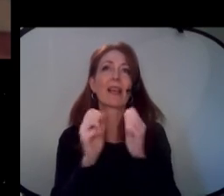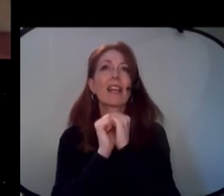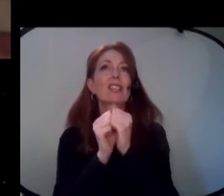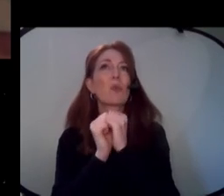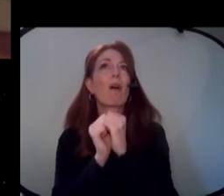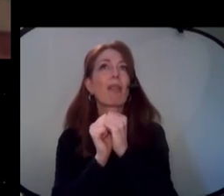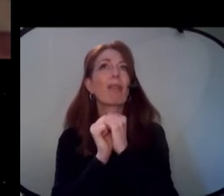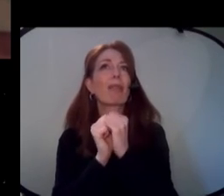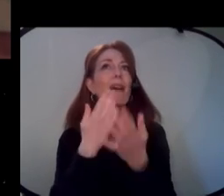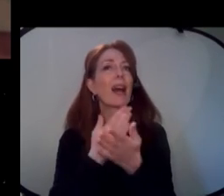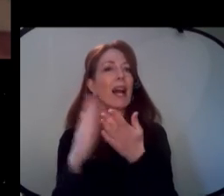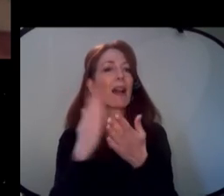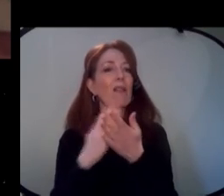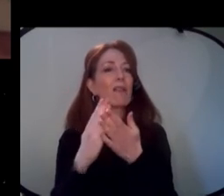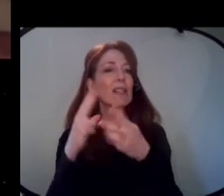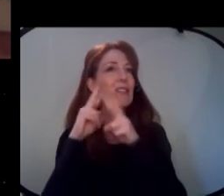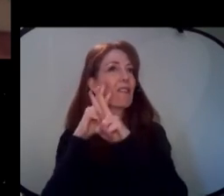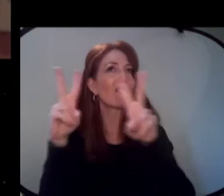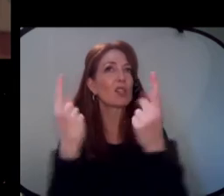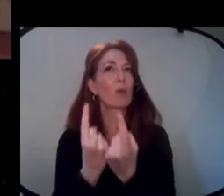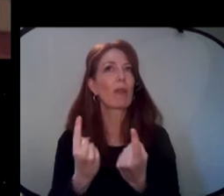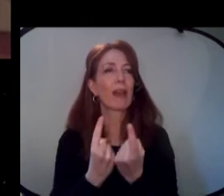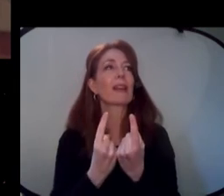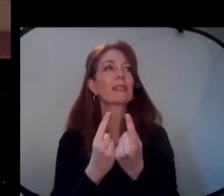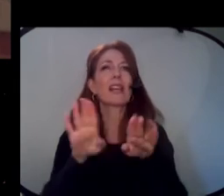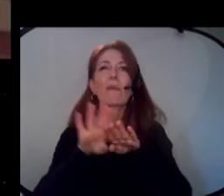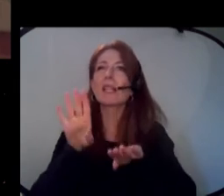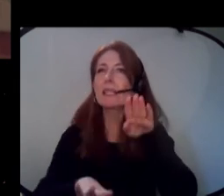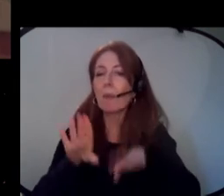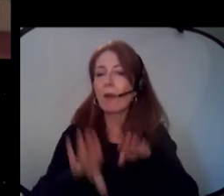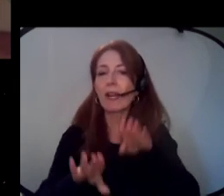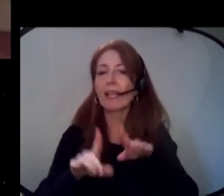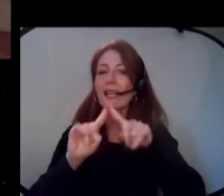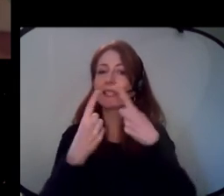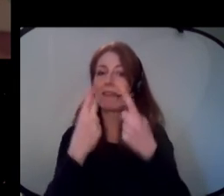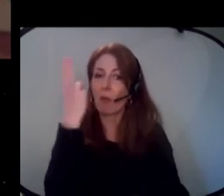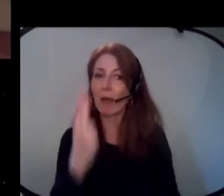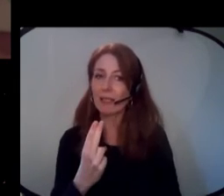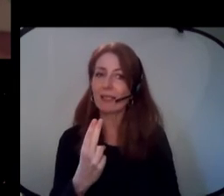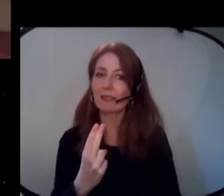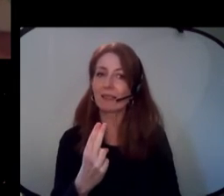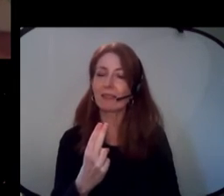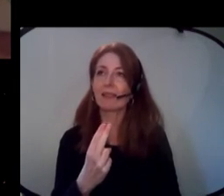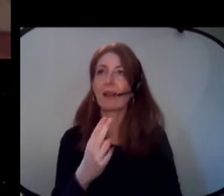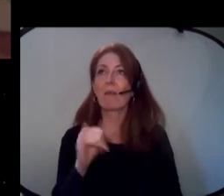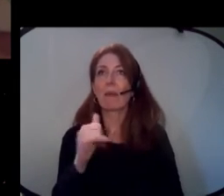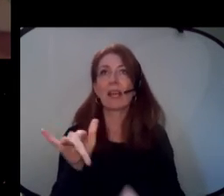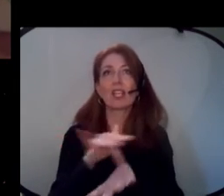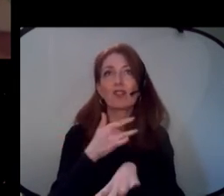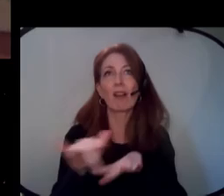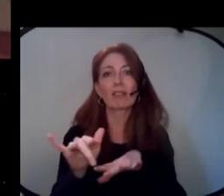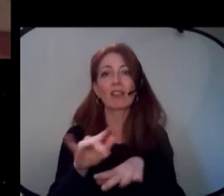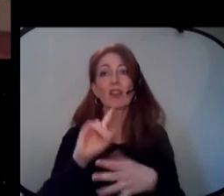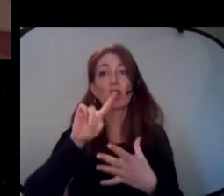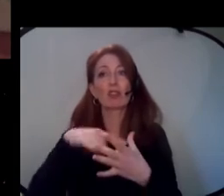clarify what are some of the visual elements we're talking about, maybe in terms of tenebrism or that drama. And the Judith and Holofernes is a